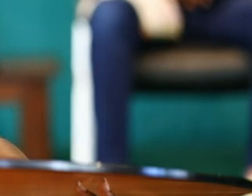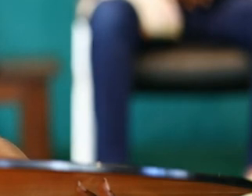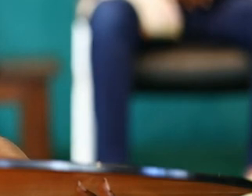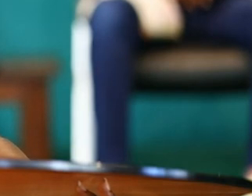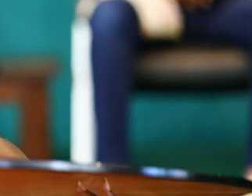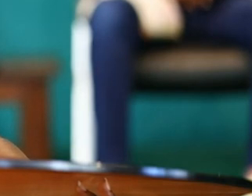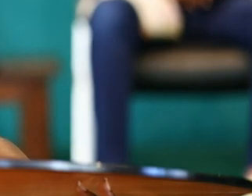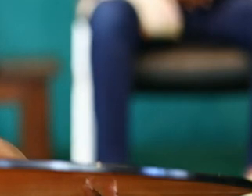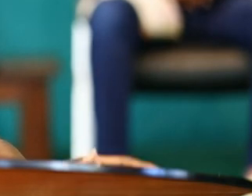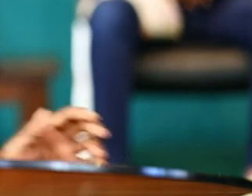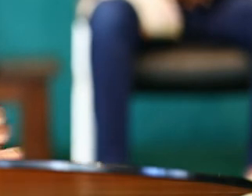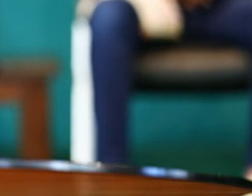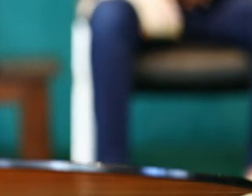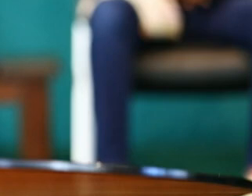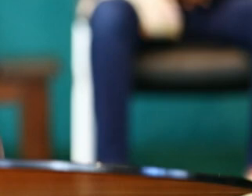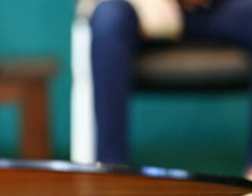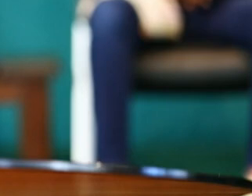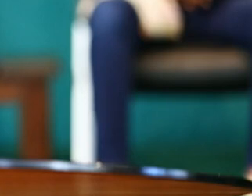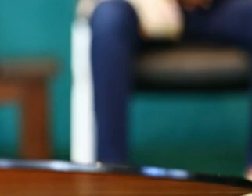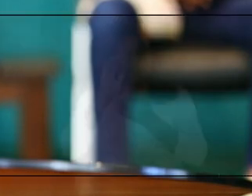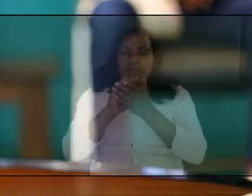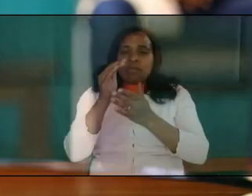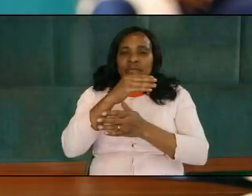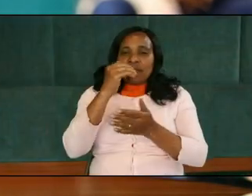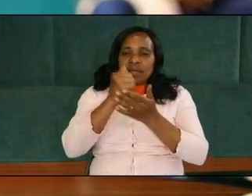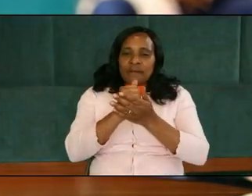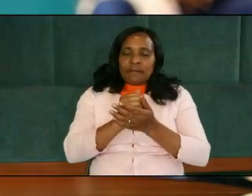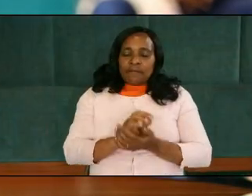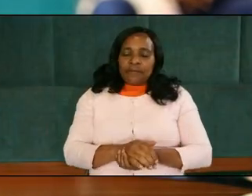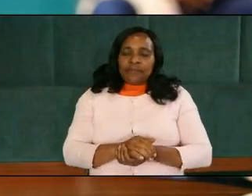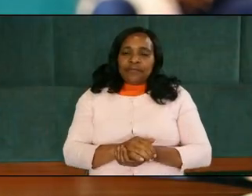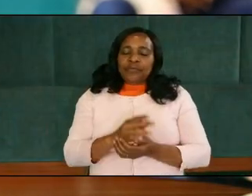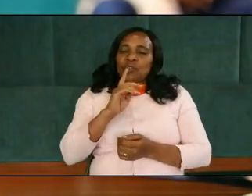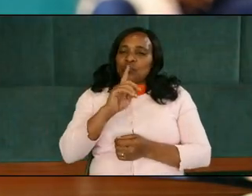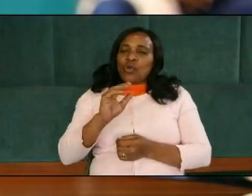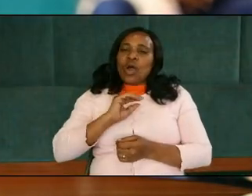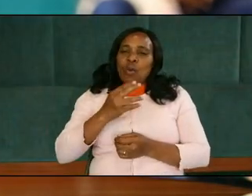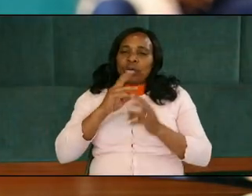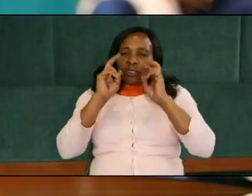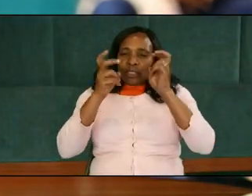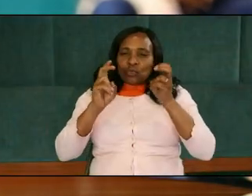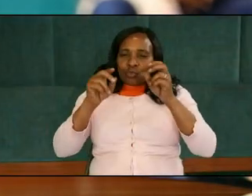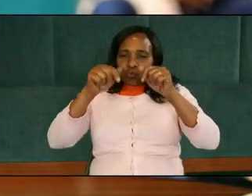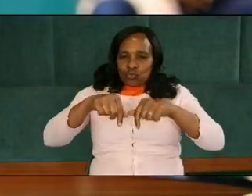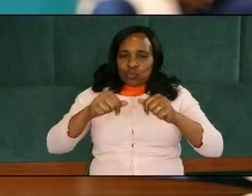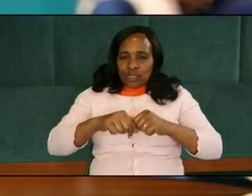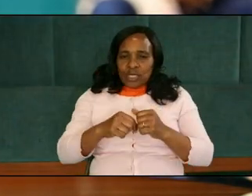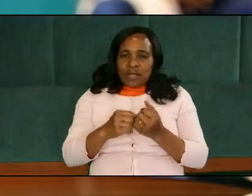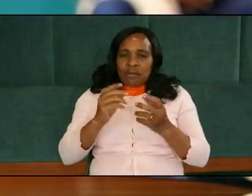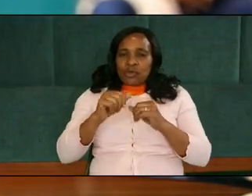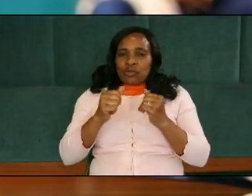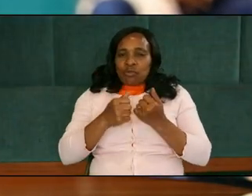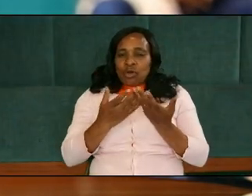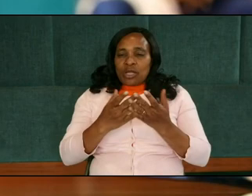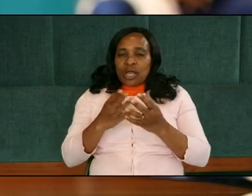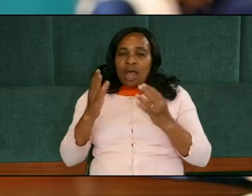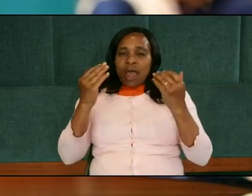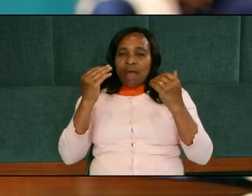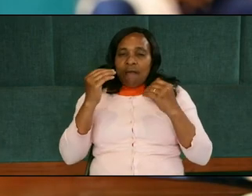us. In Jesus' name I pray and believe. Amen. So our title for today will be Scared of the